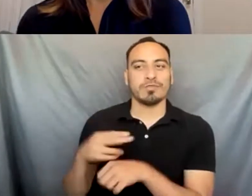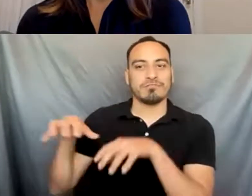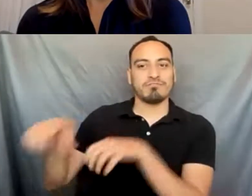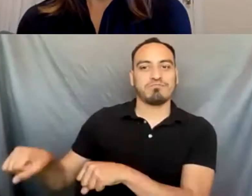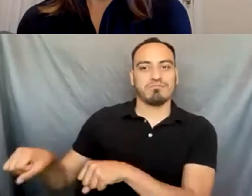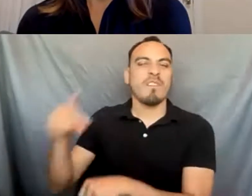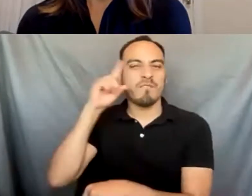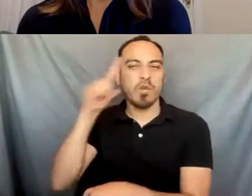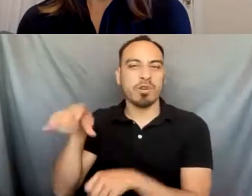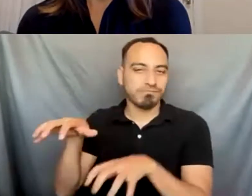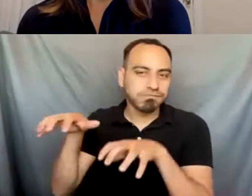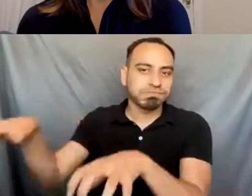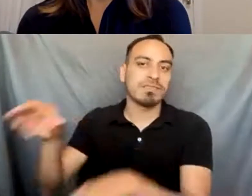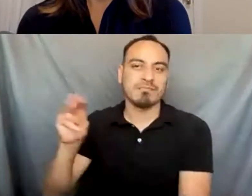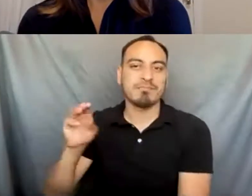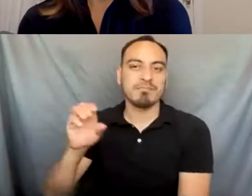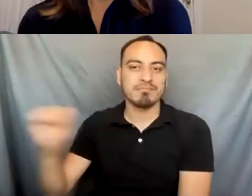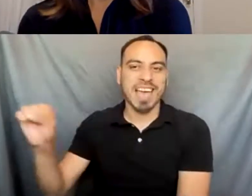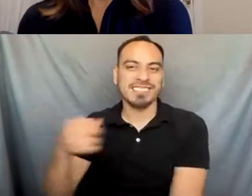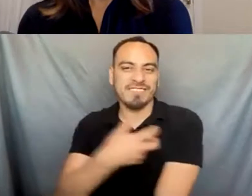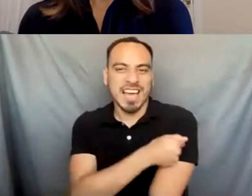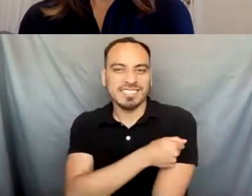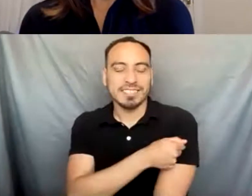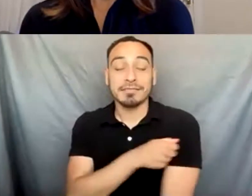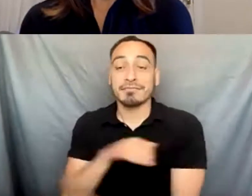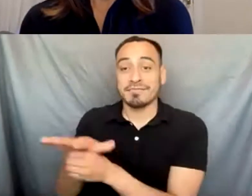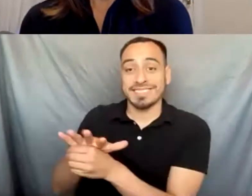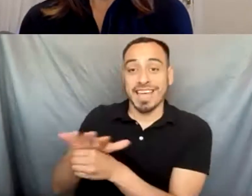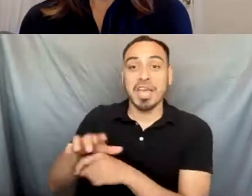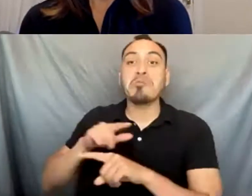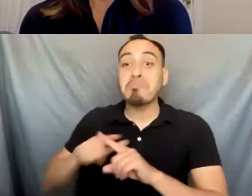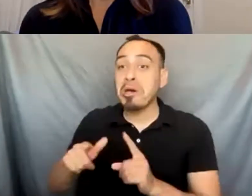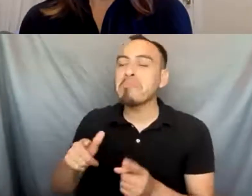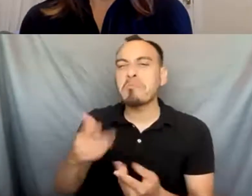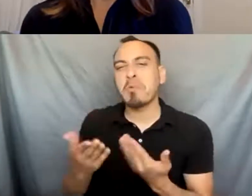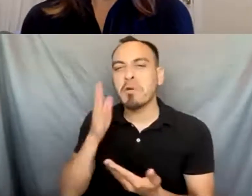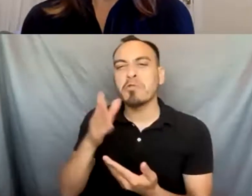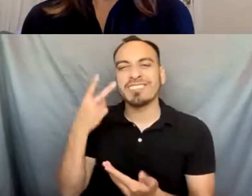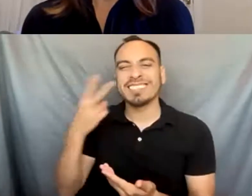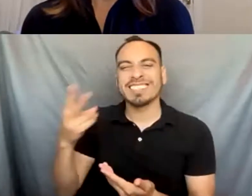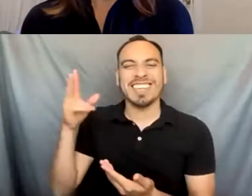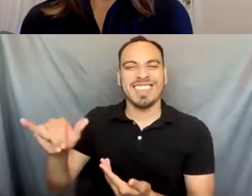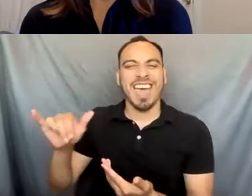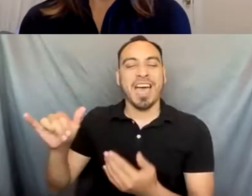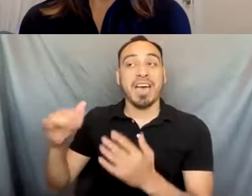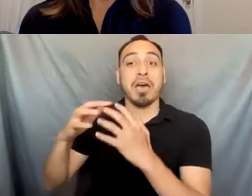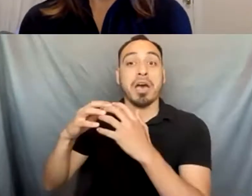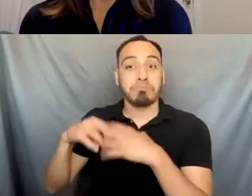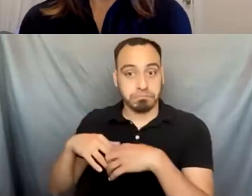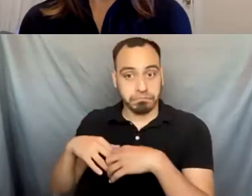vaccination site, but we may see that transition back to its originally intended use and hosting